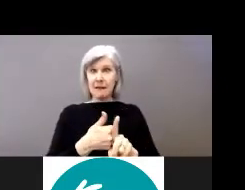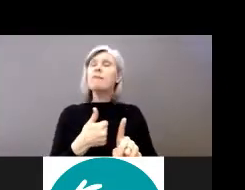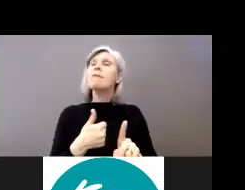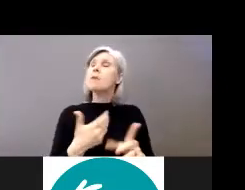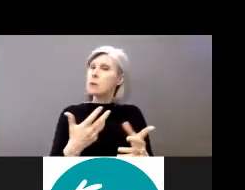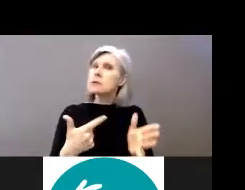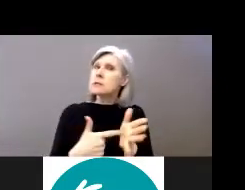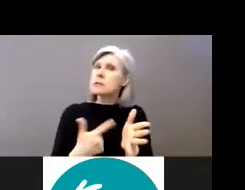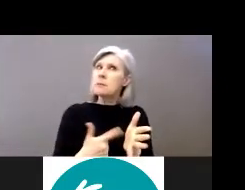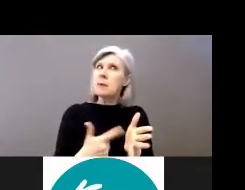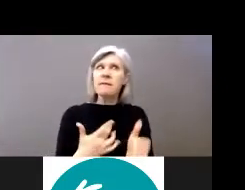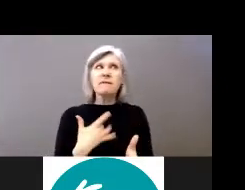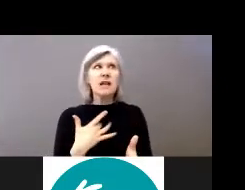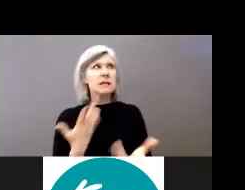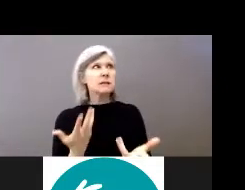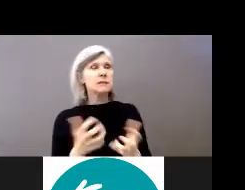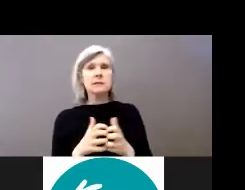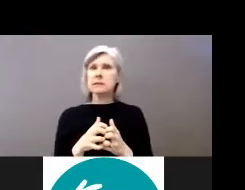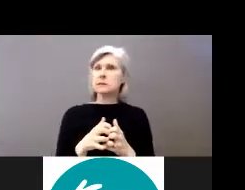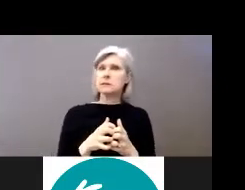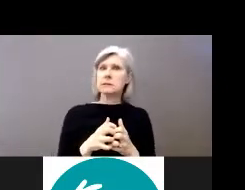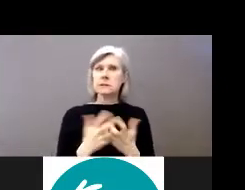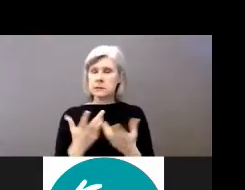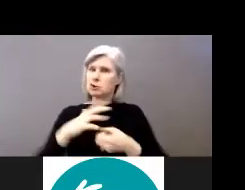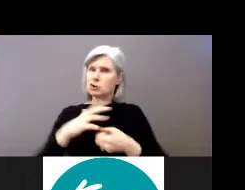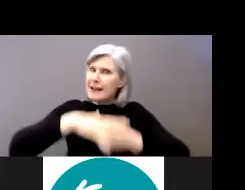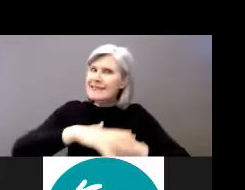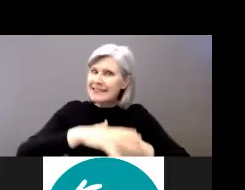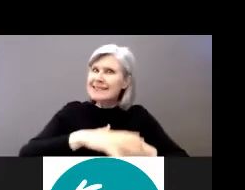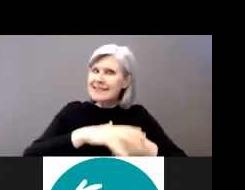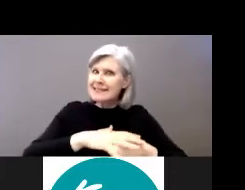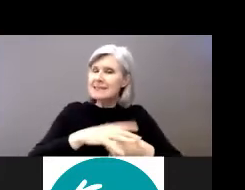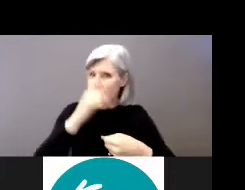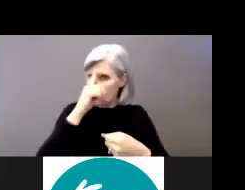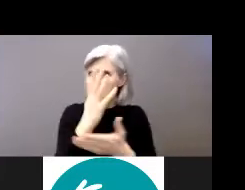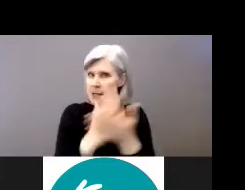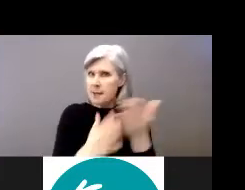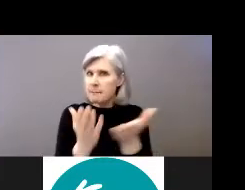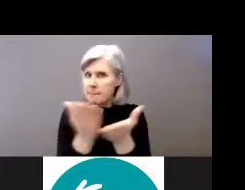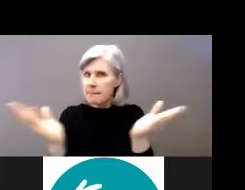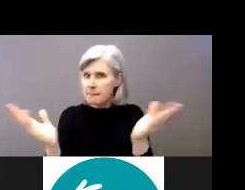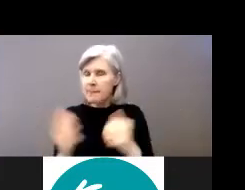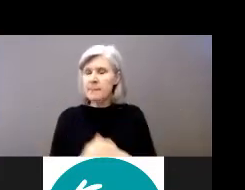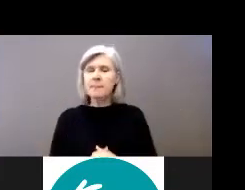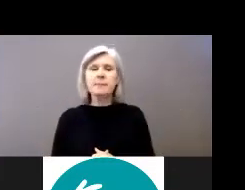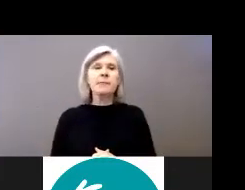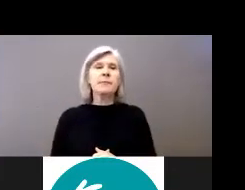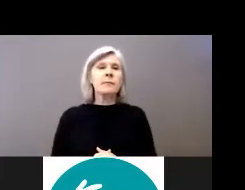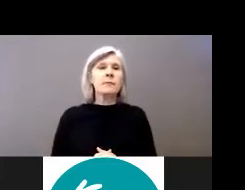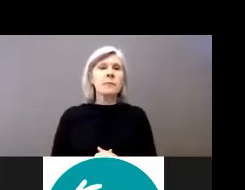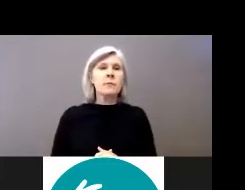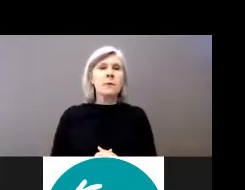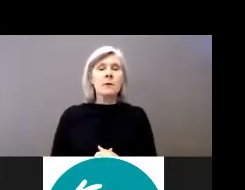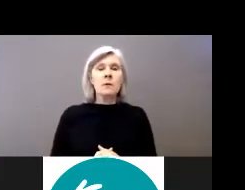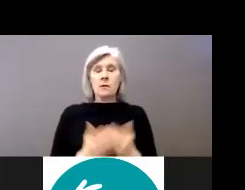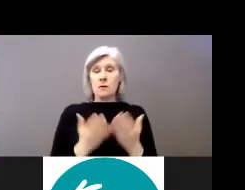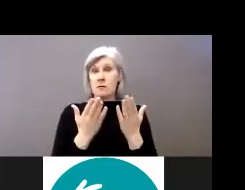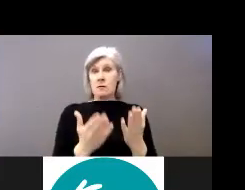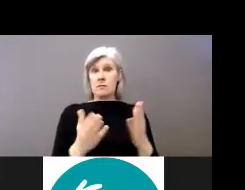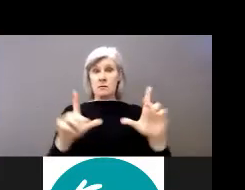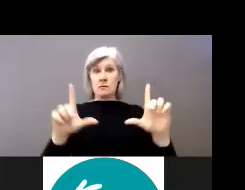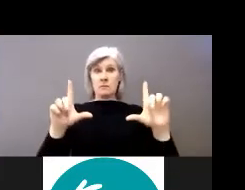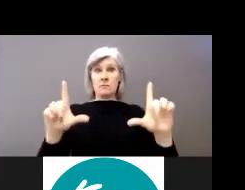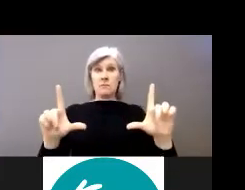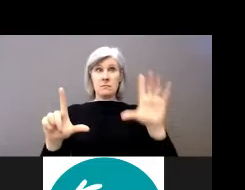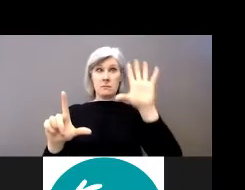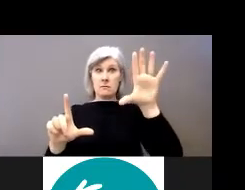of importance. And on the top left corner is the stressors we just talked about, okay?